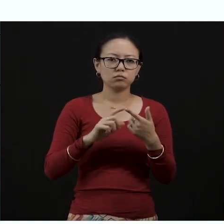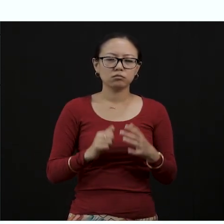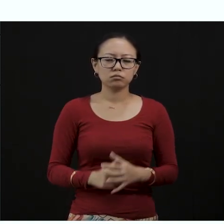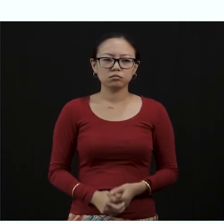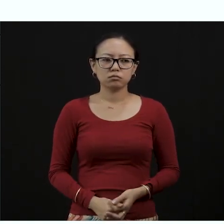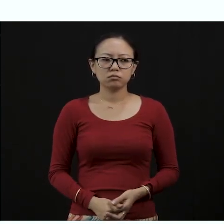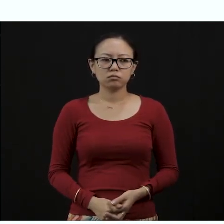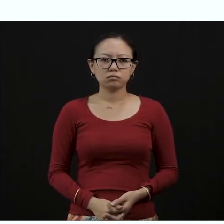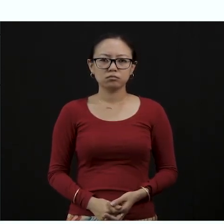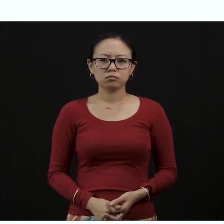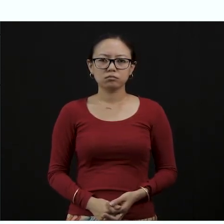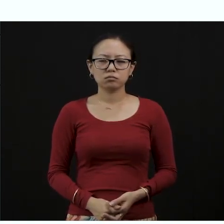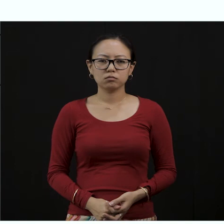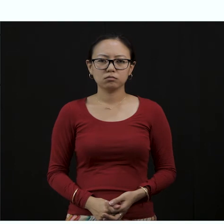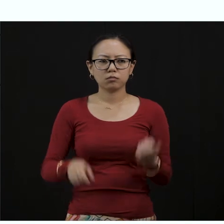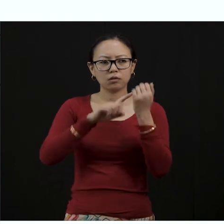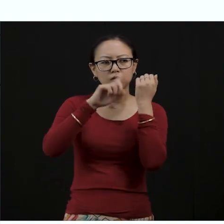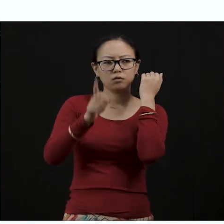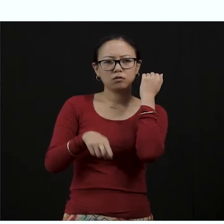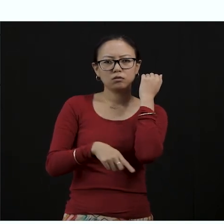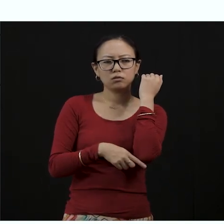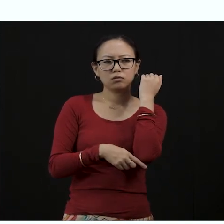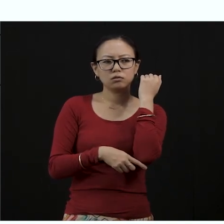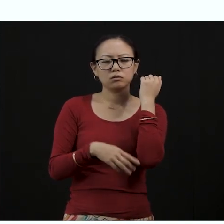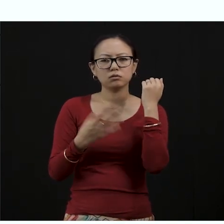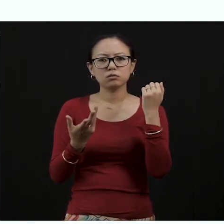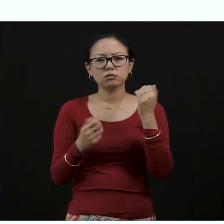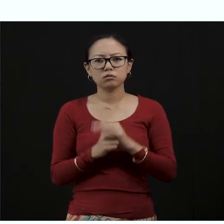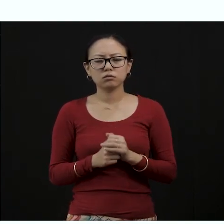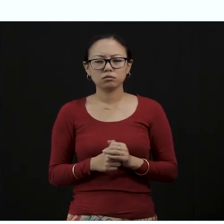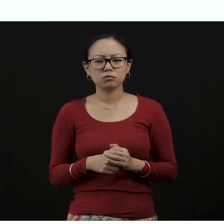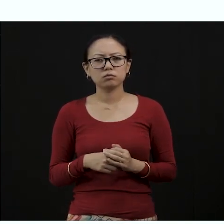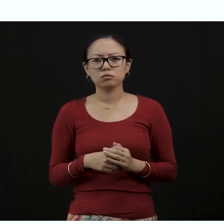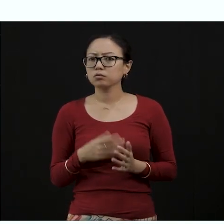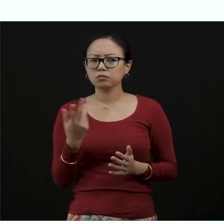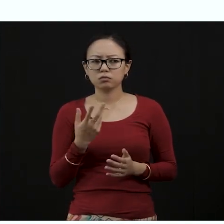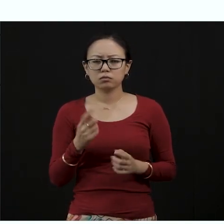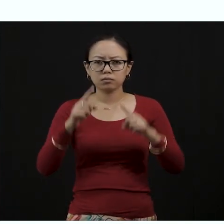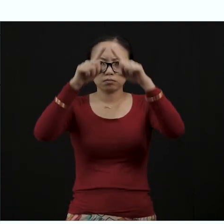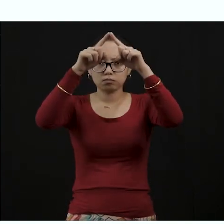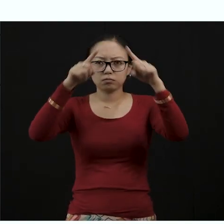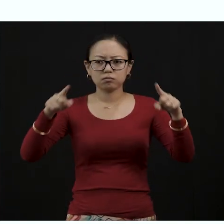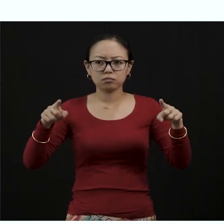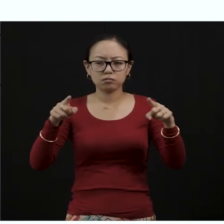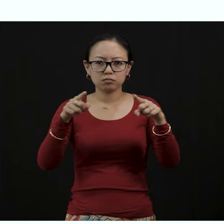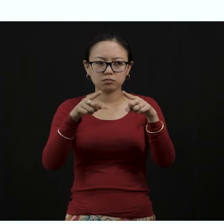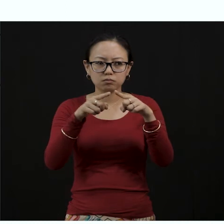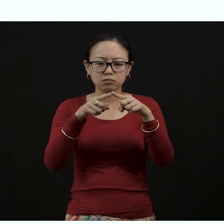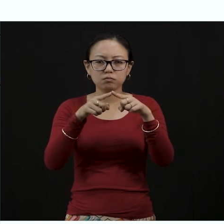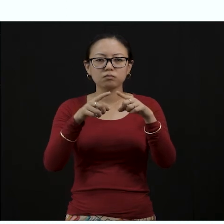C-I-R-C-L-E, circle. Now the last picture shown in gray color. What does this look like? It is look like